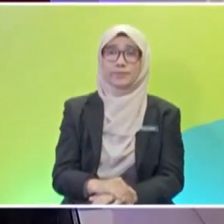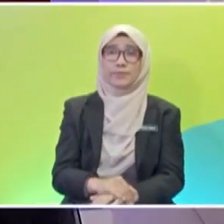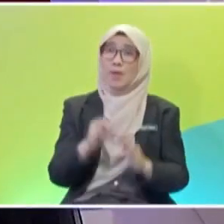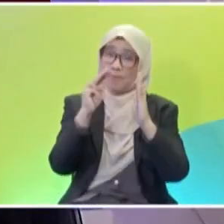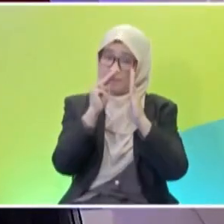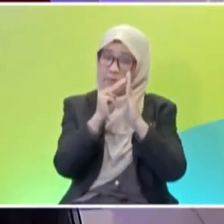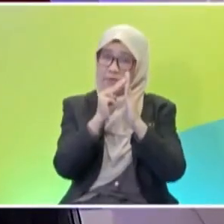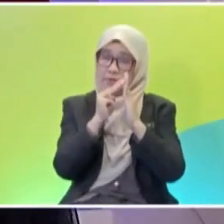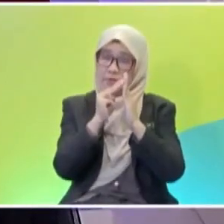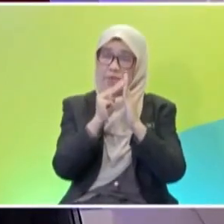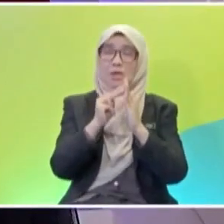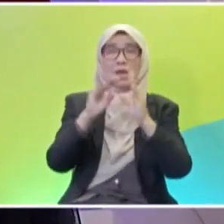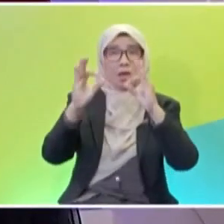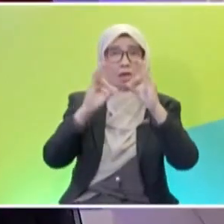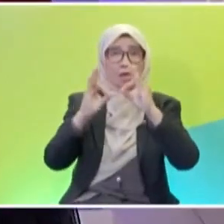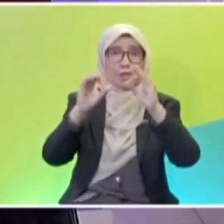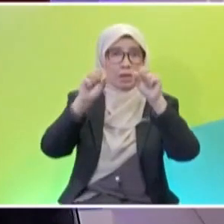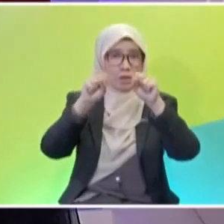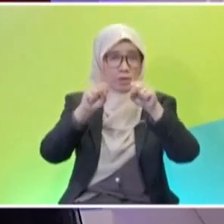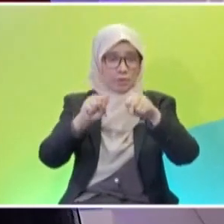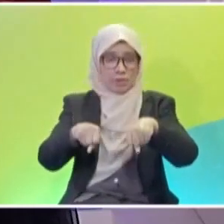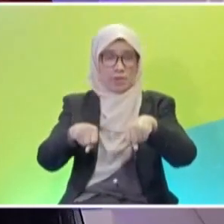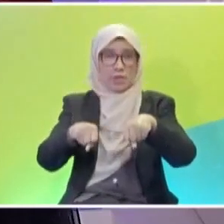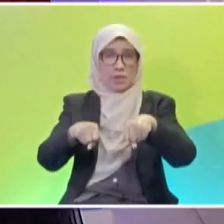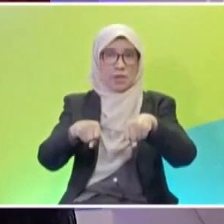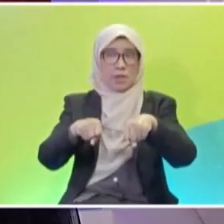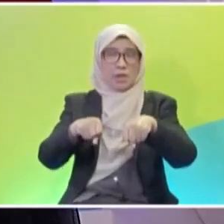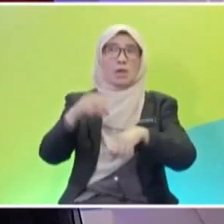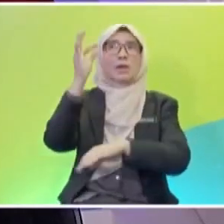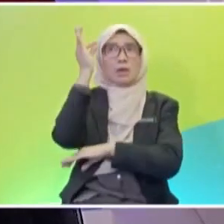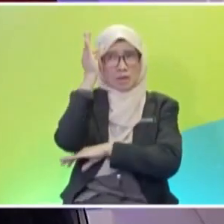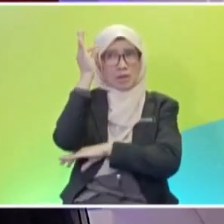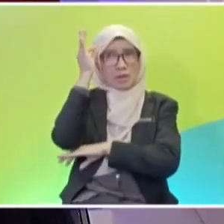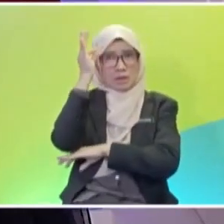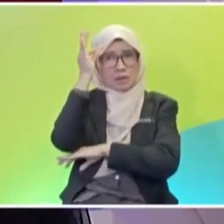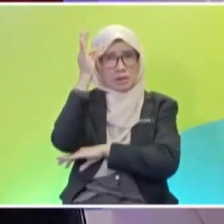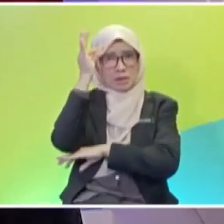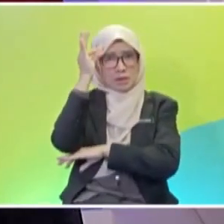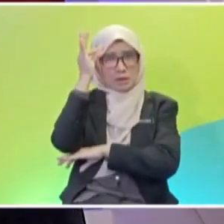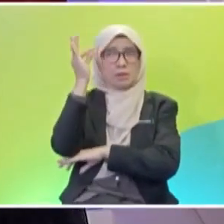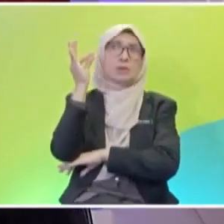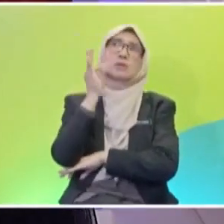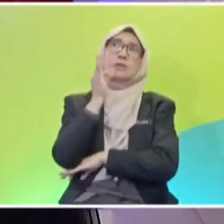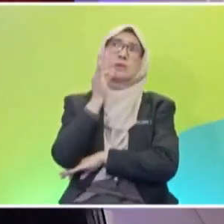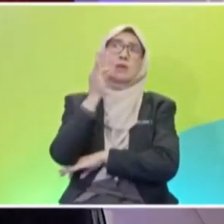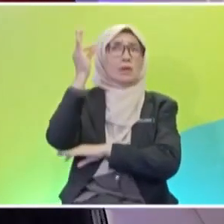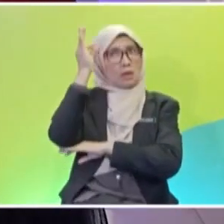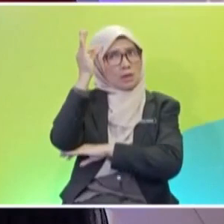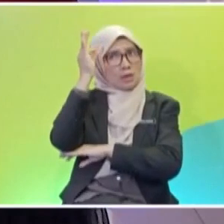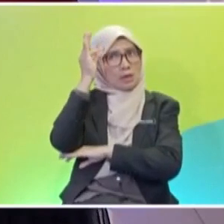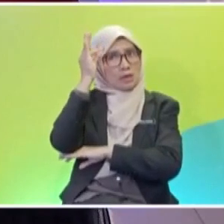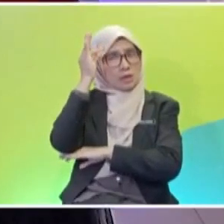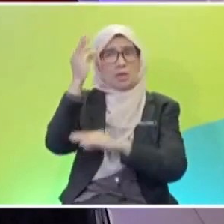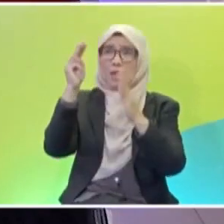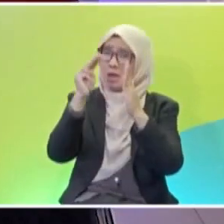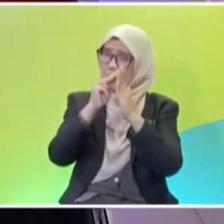the meaning from the contextual clues within the text itself, which we are going